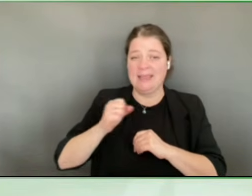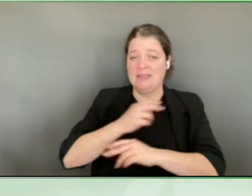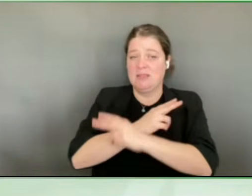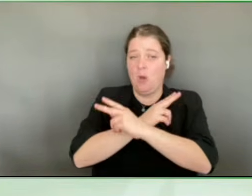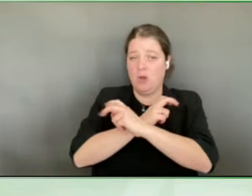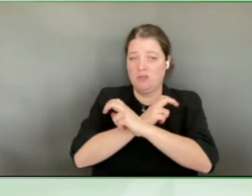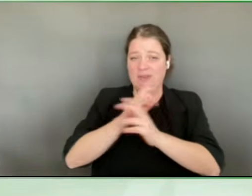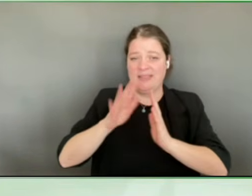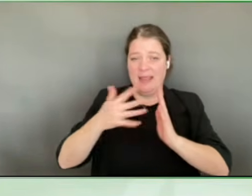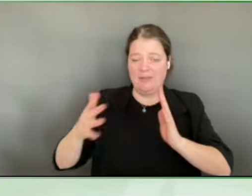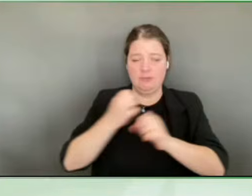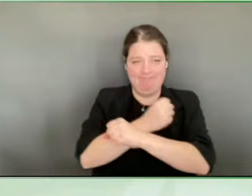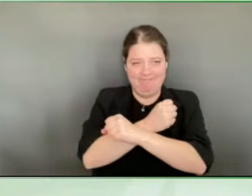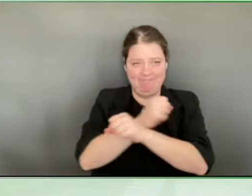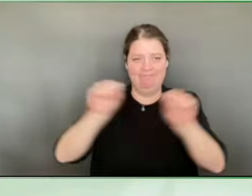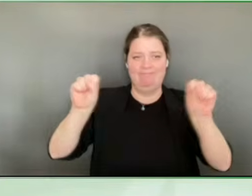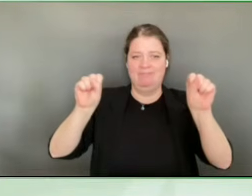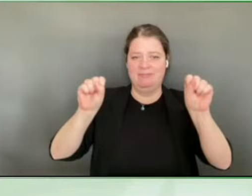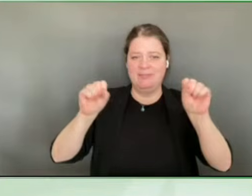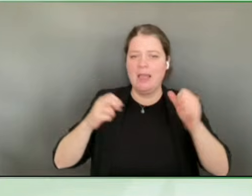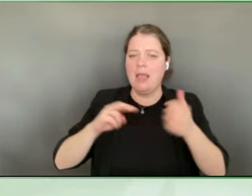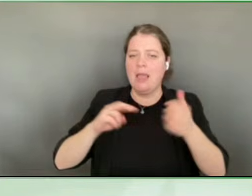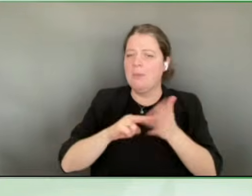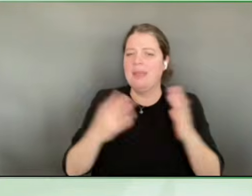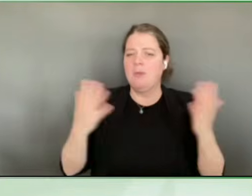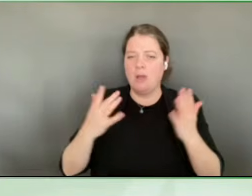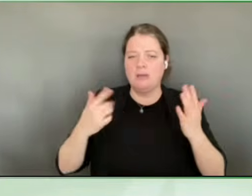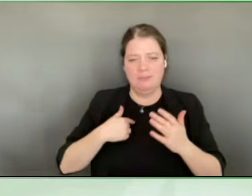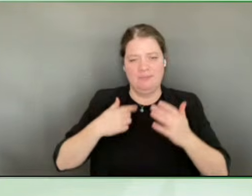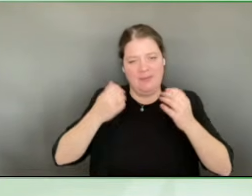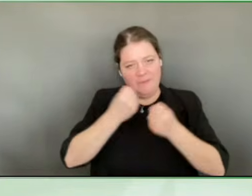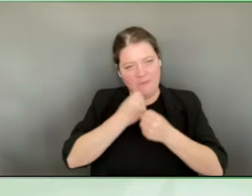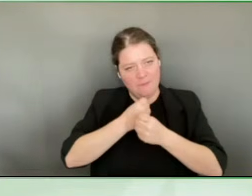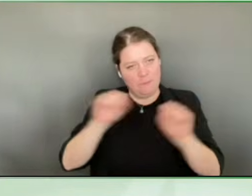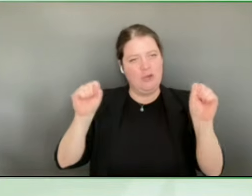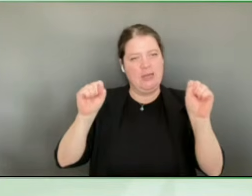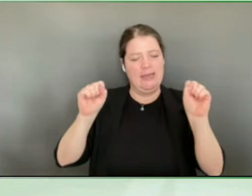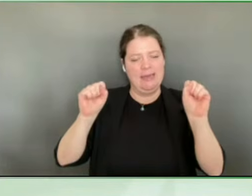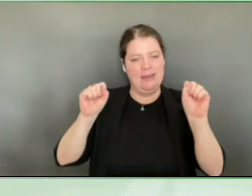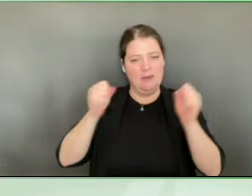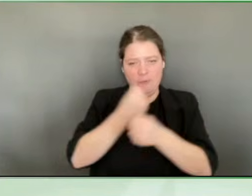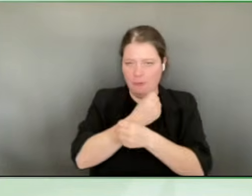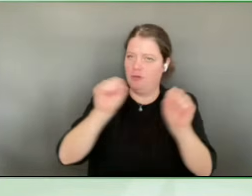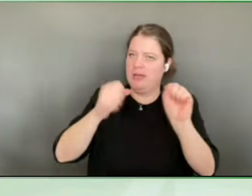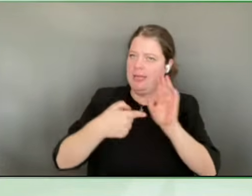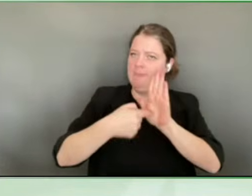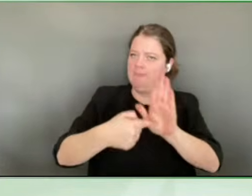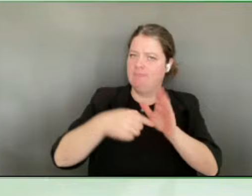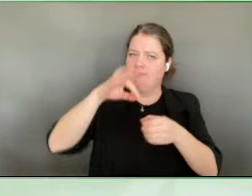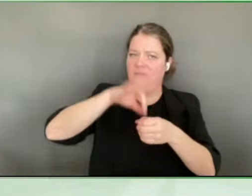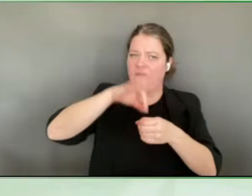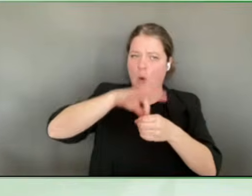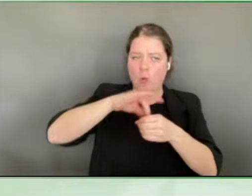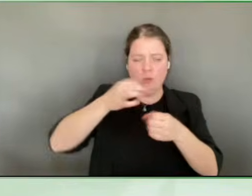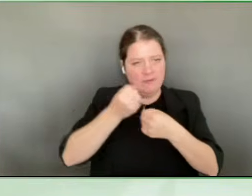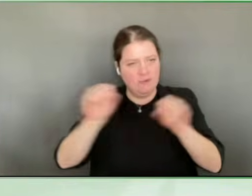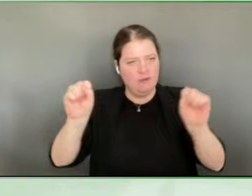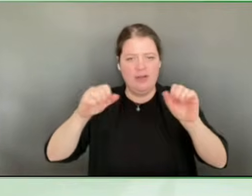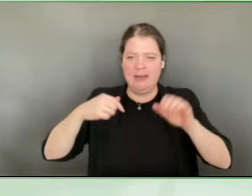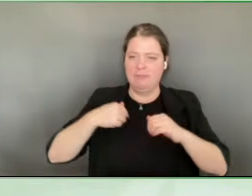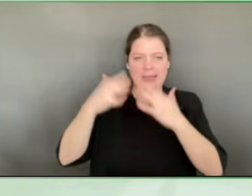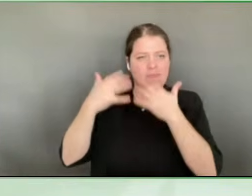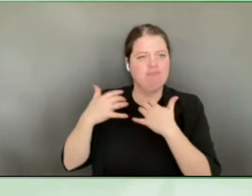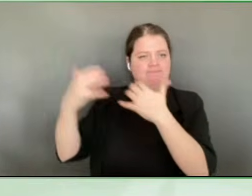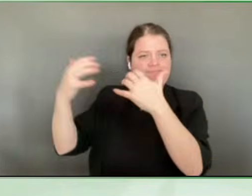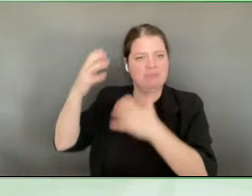So you free your hands and show that you're free. And with